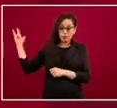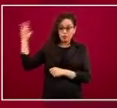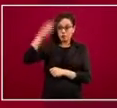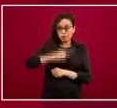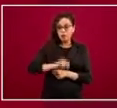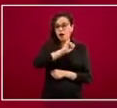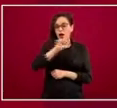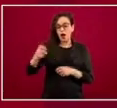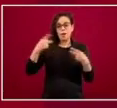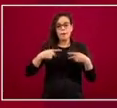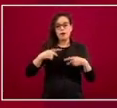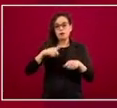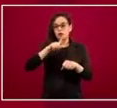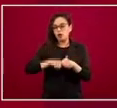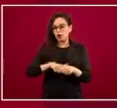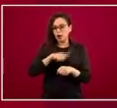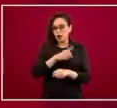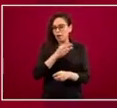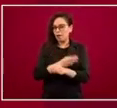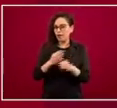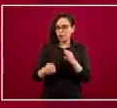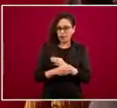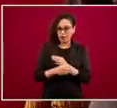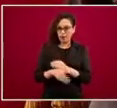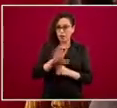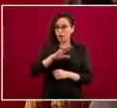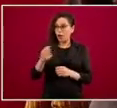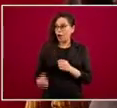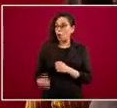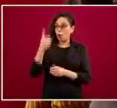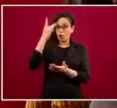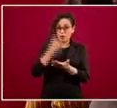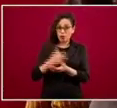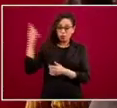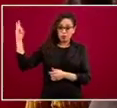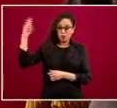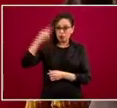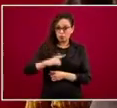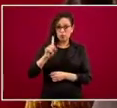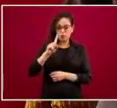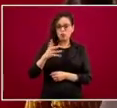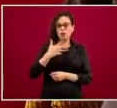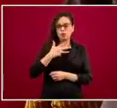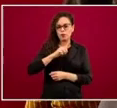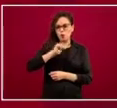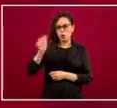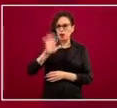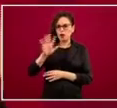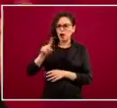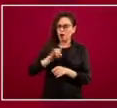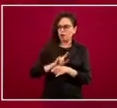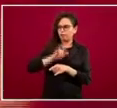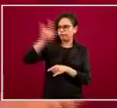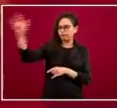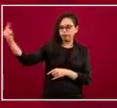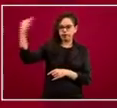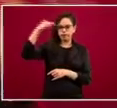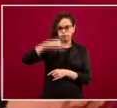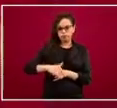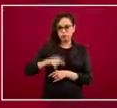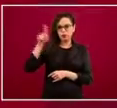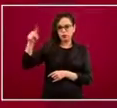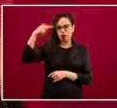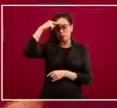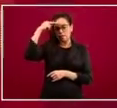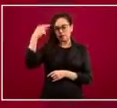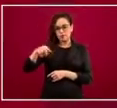protection equipment is the one that is coming on the plane. This is not the only flight that is going to be bringing equipment. We